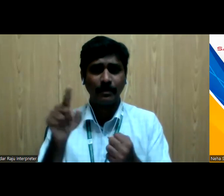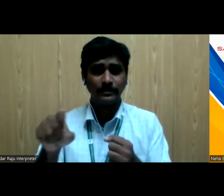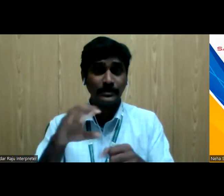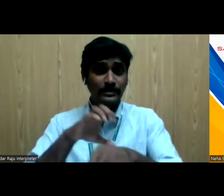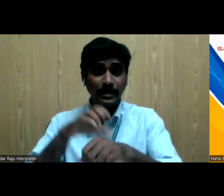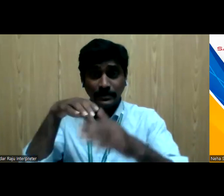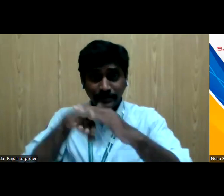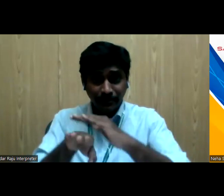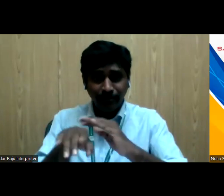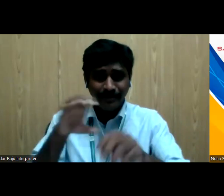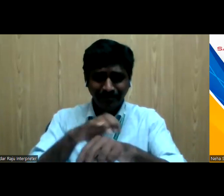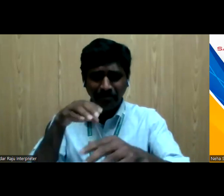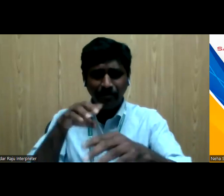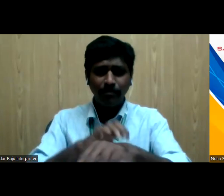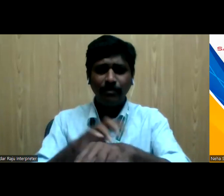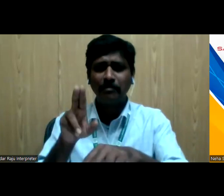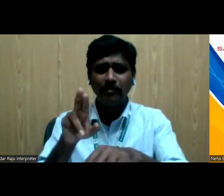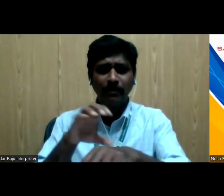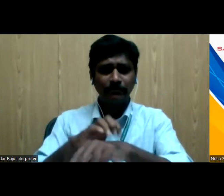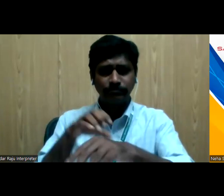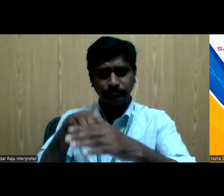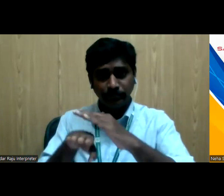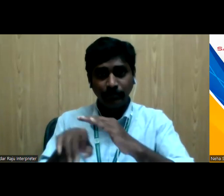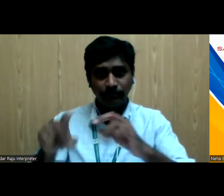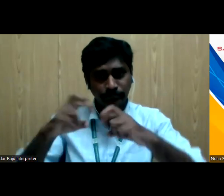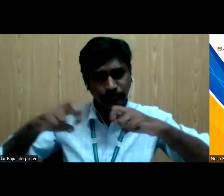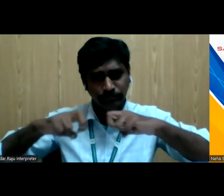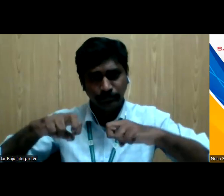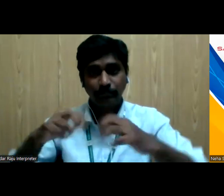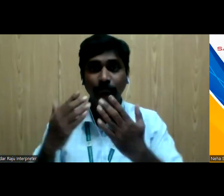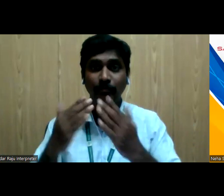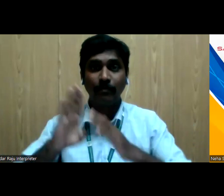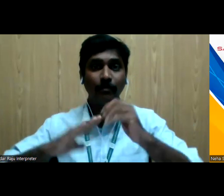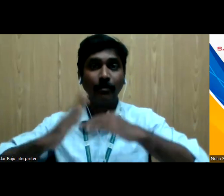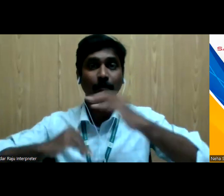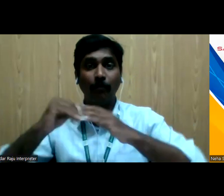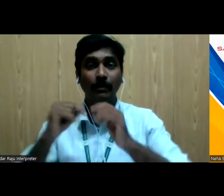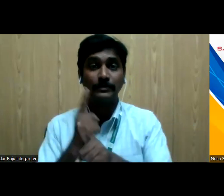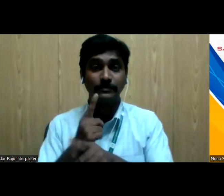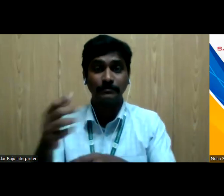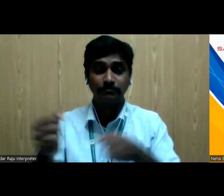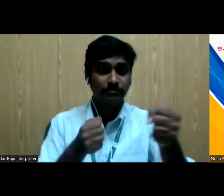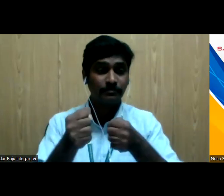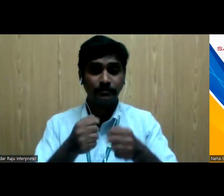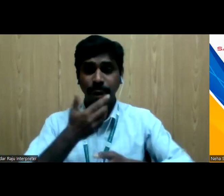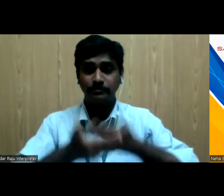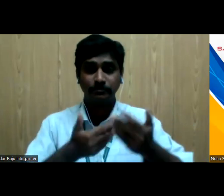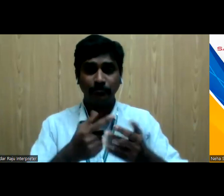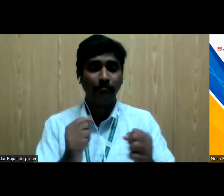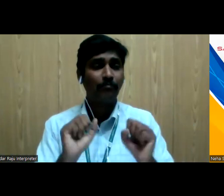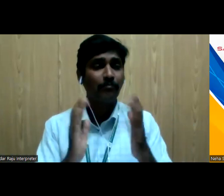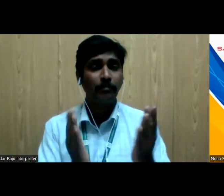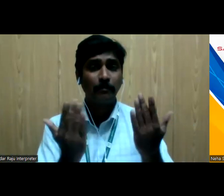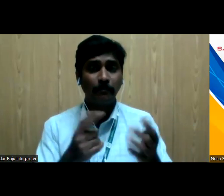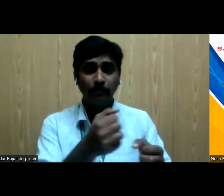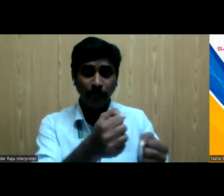date. And finally, our third vertical, the disability vertical. The foundation believes that there's ability in